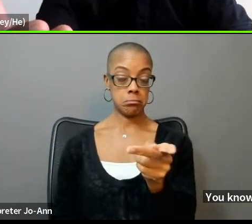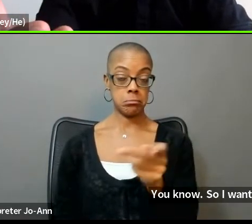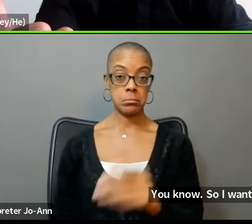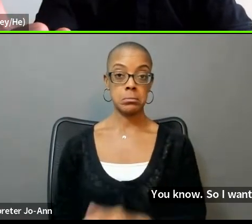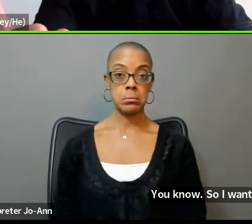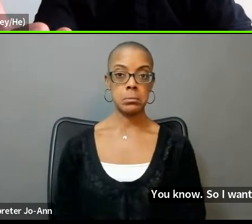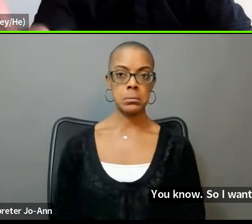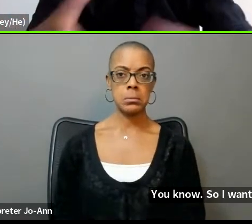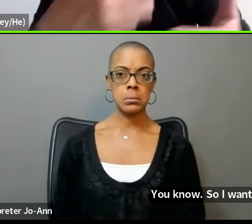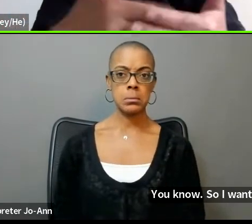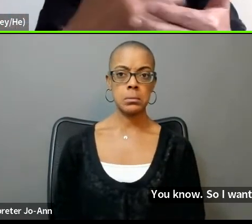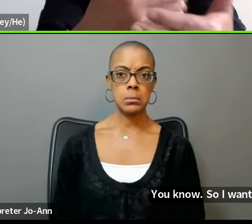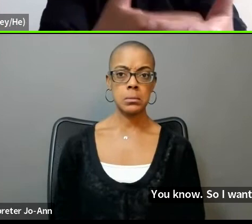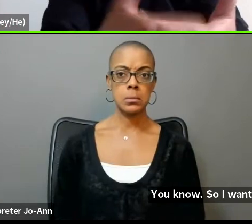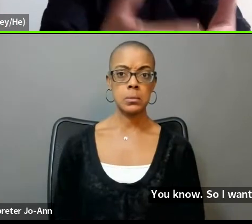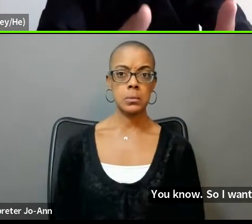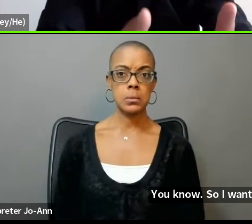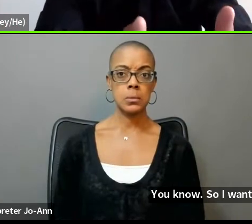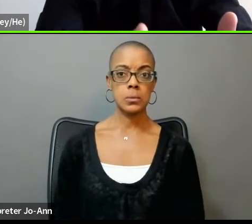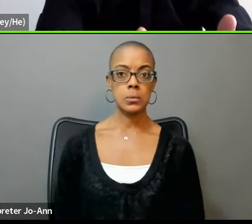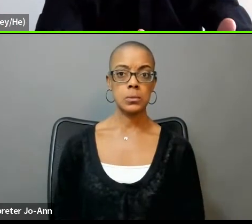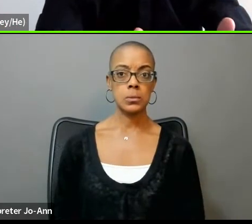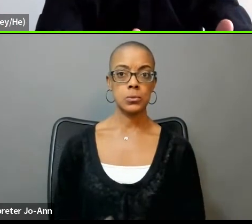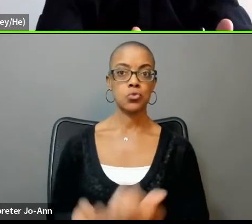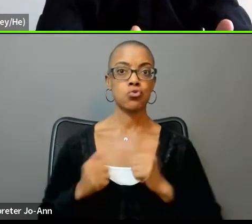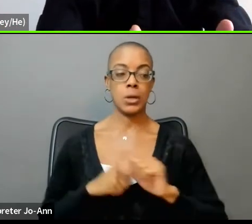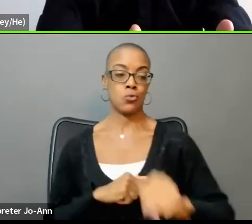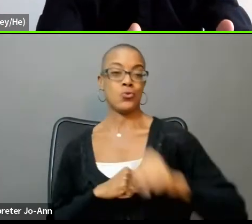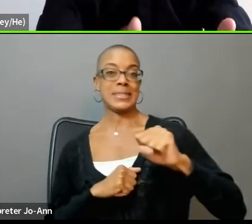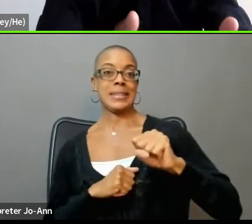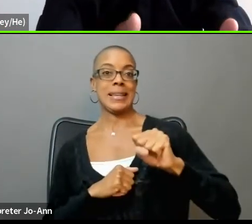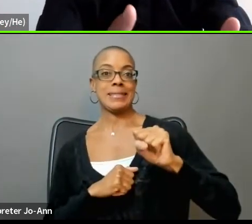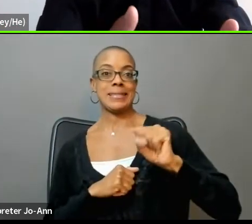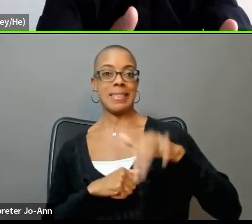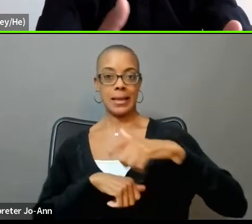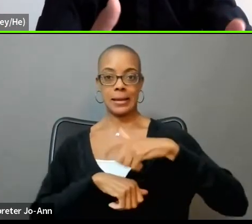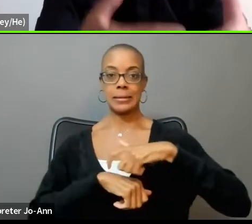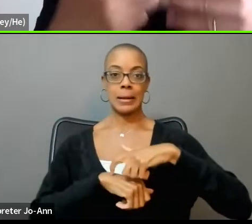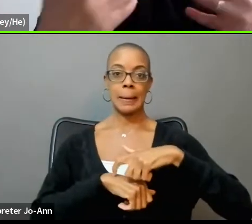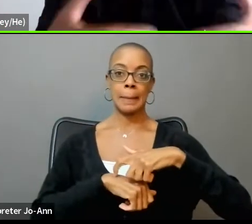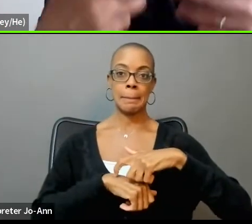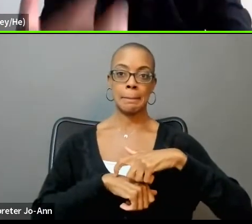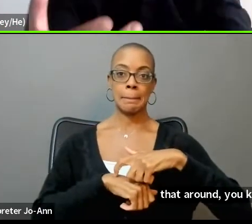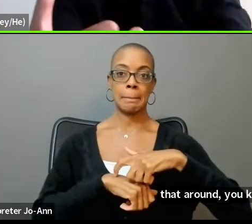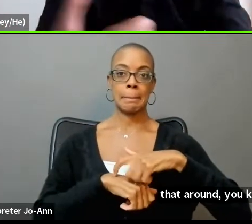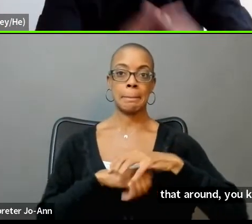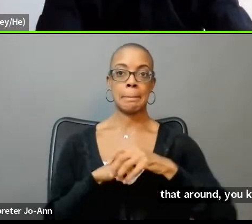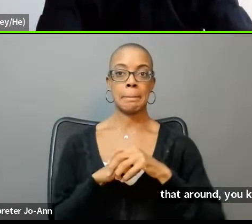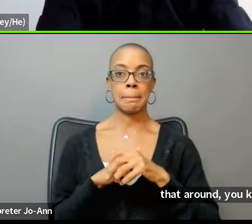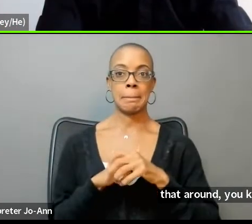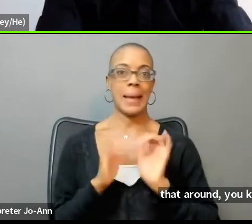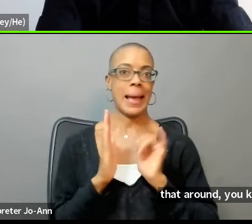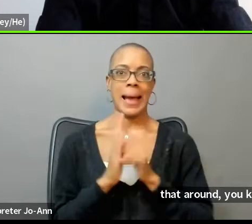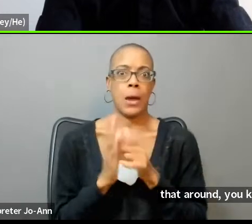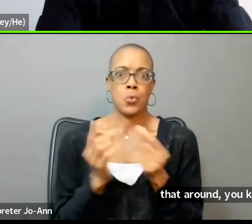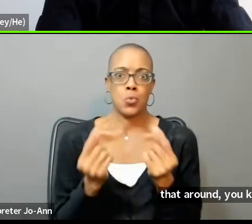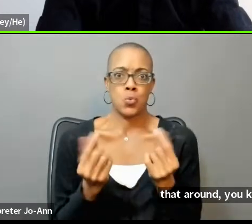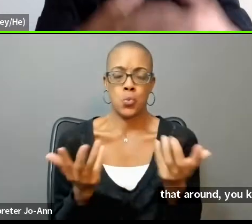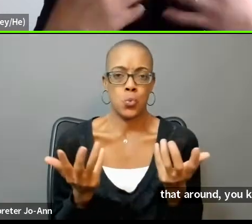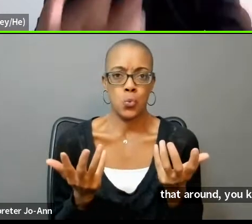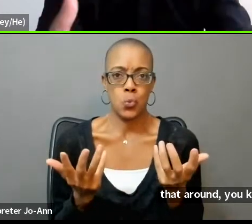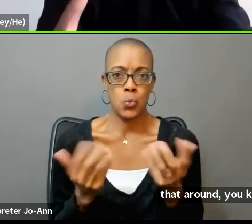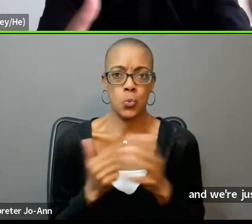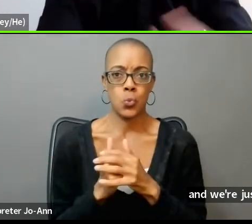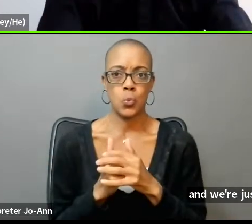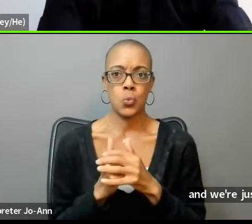around, resisting that at the moment, and resisting. How do we do that? How do we